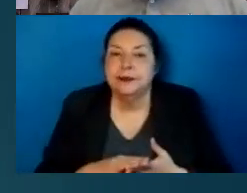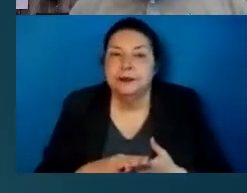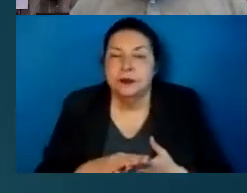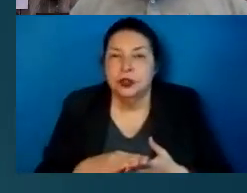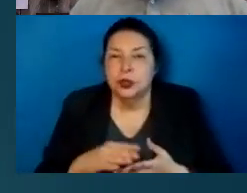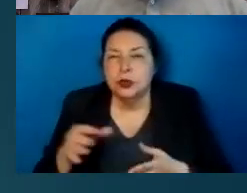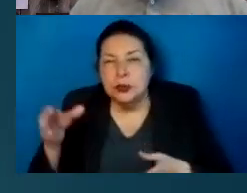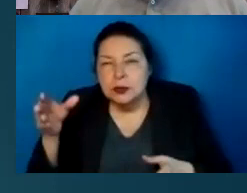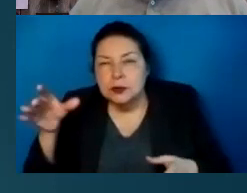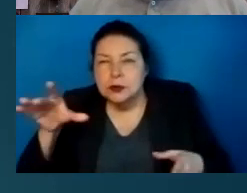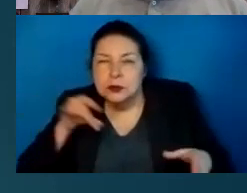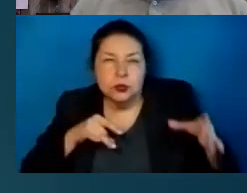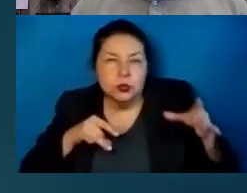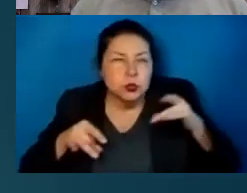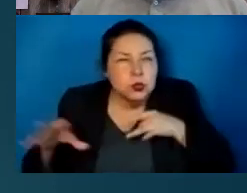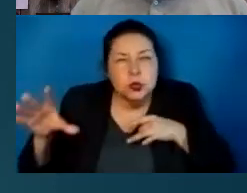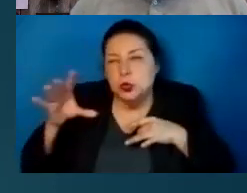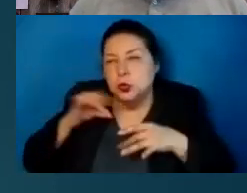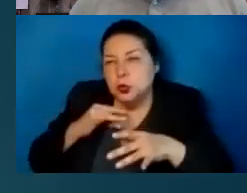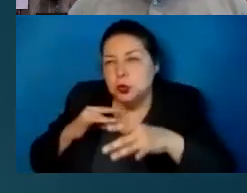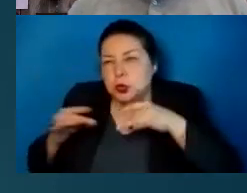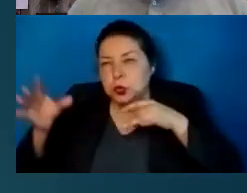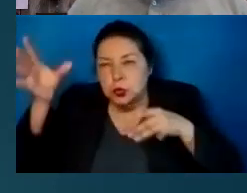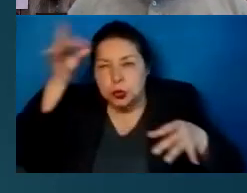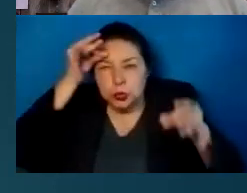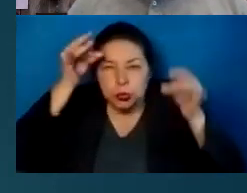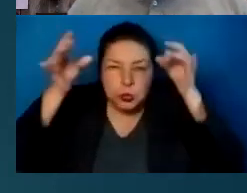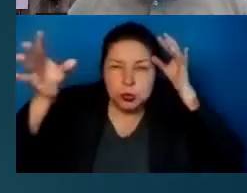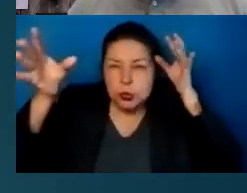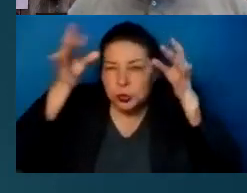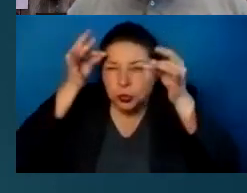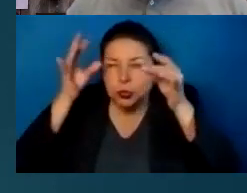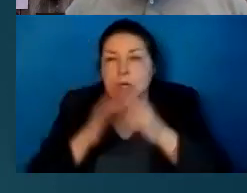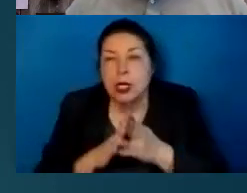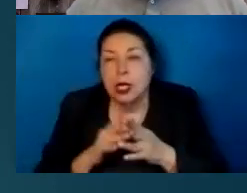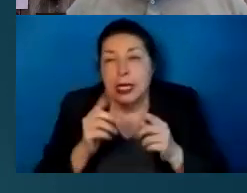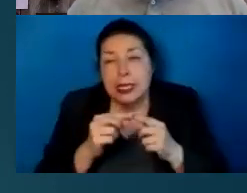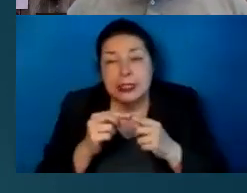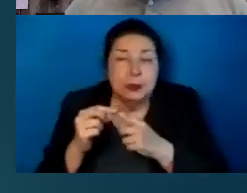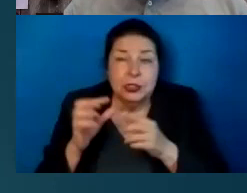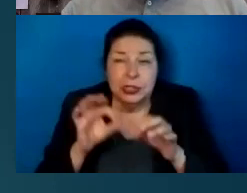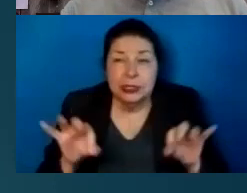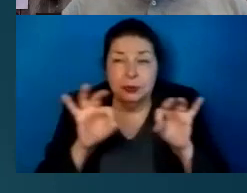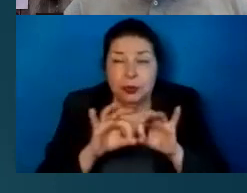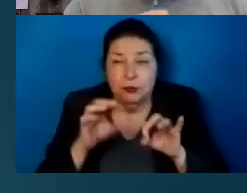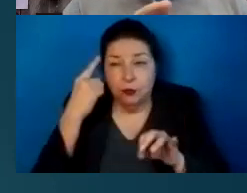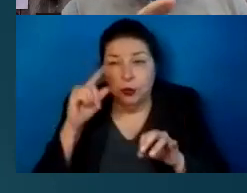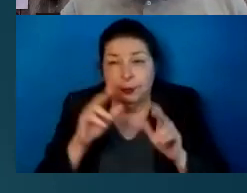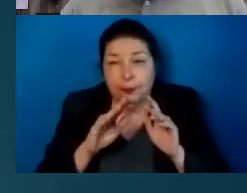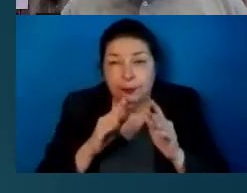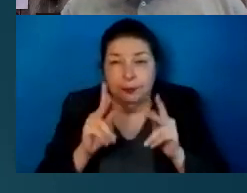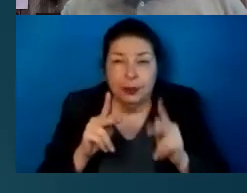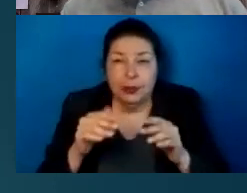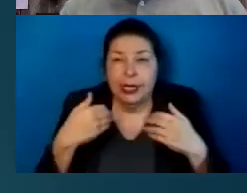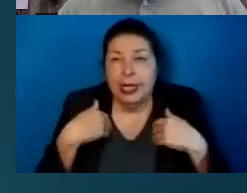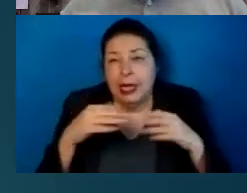especially, this is sort of very pertinent to those that have kids, somewhere,